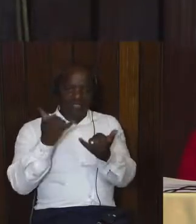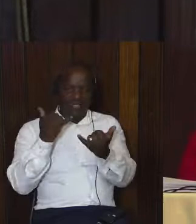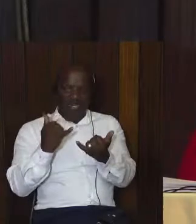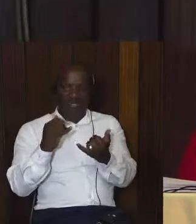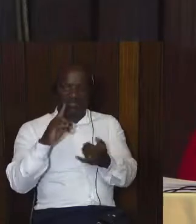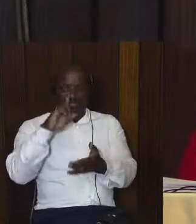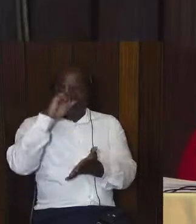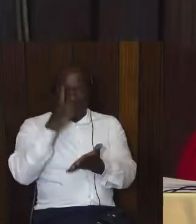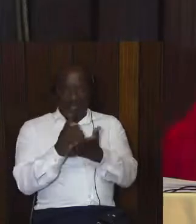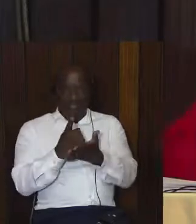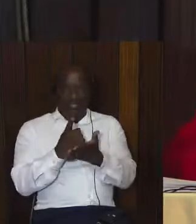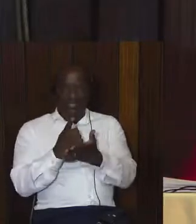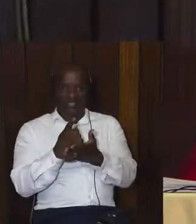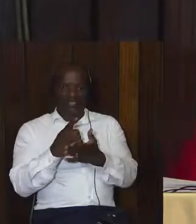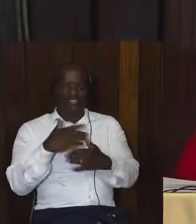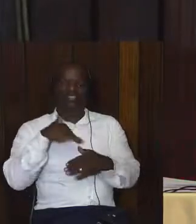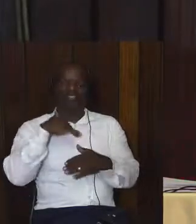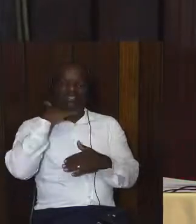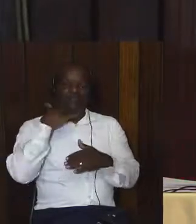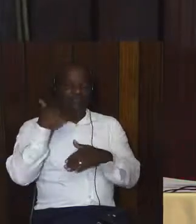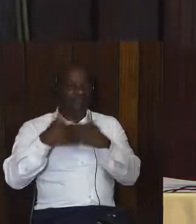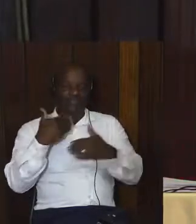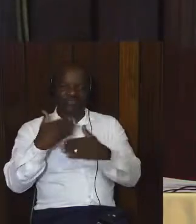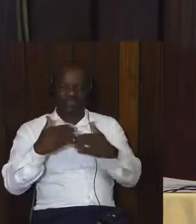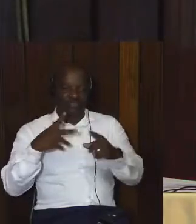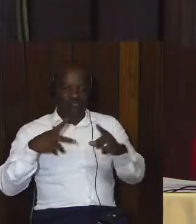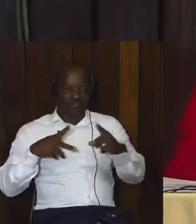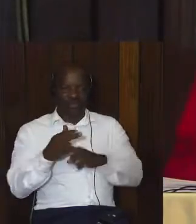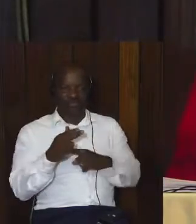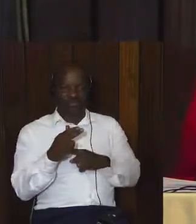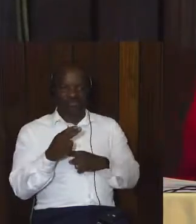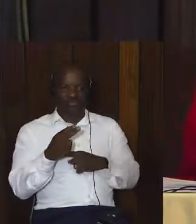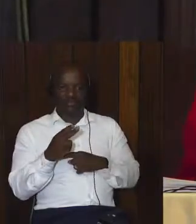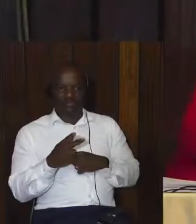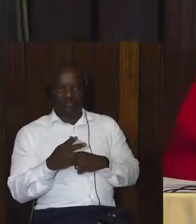say now it is enough, we are not going to continue with that.